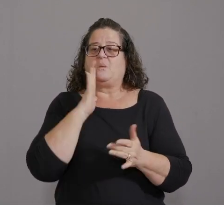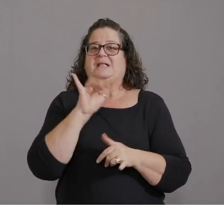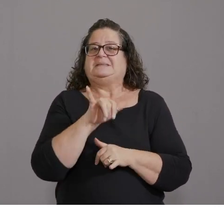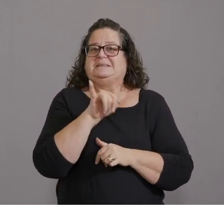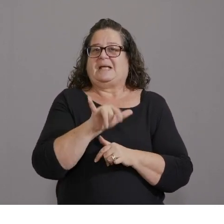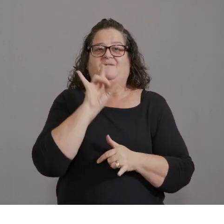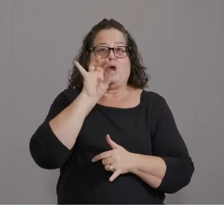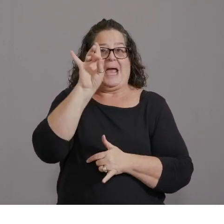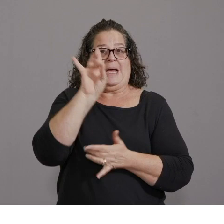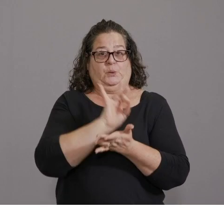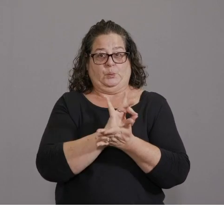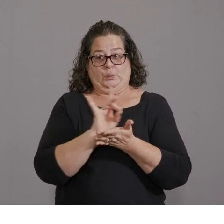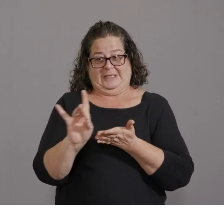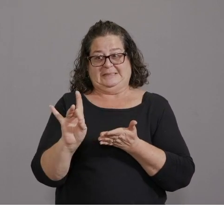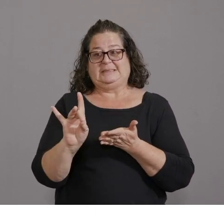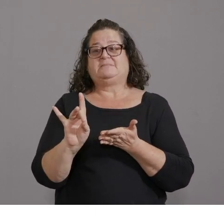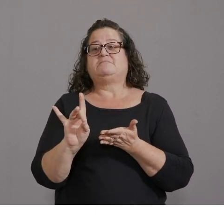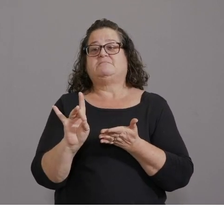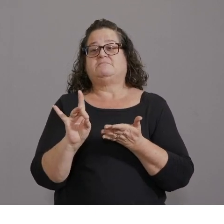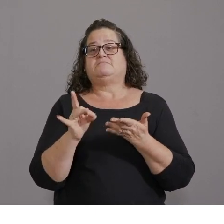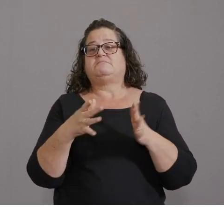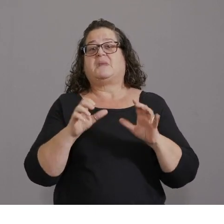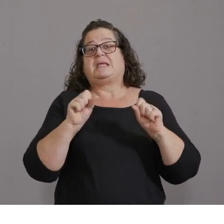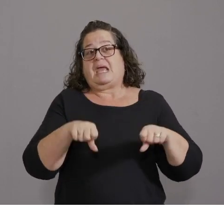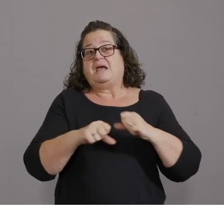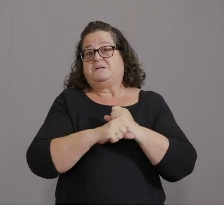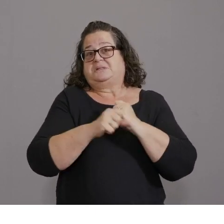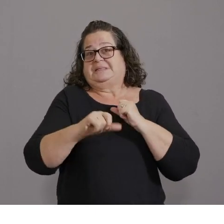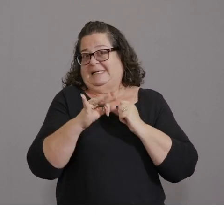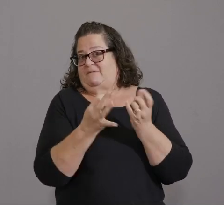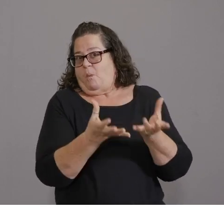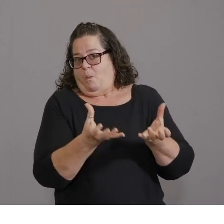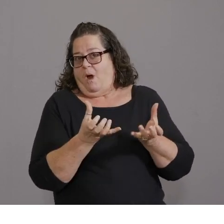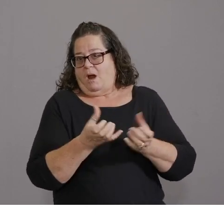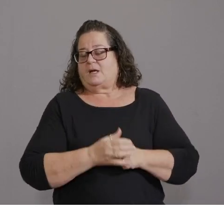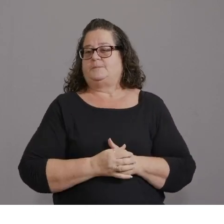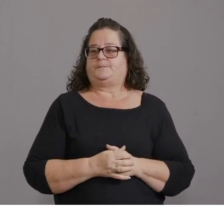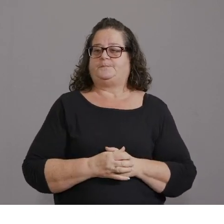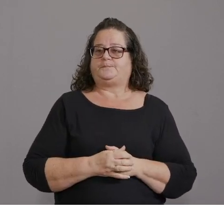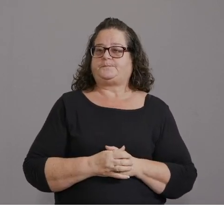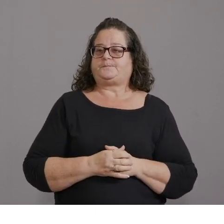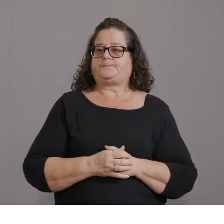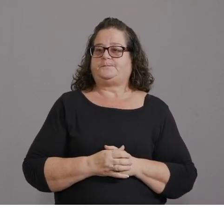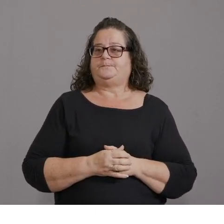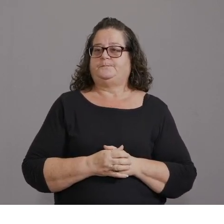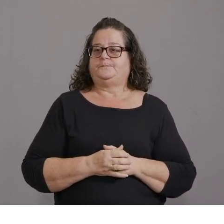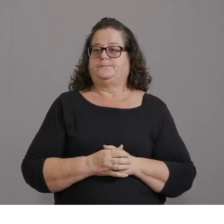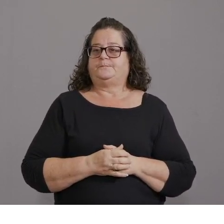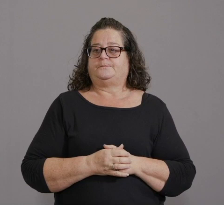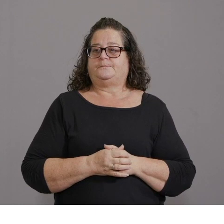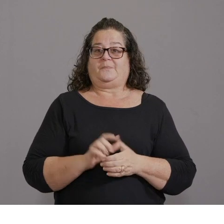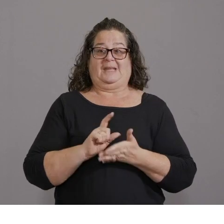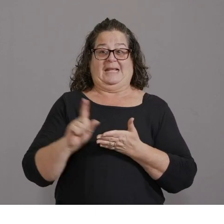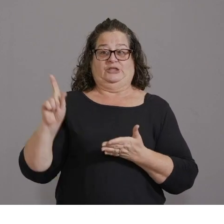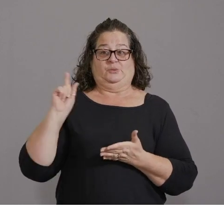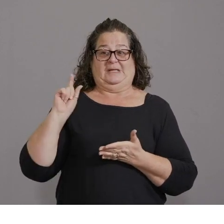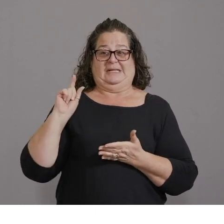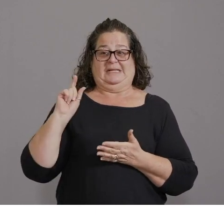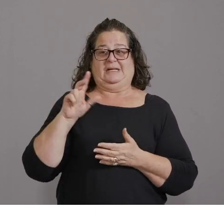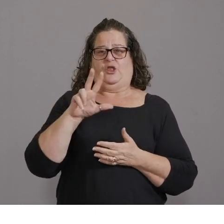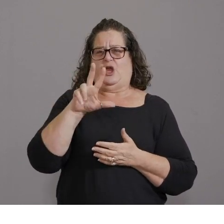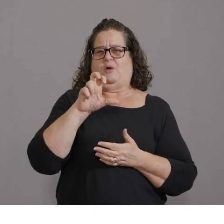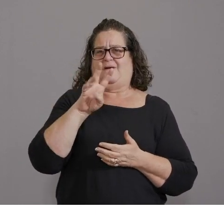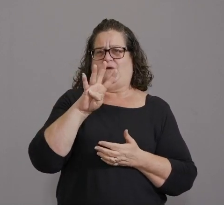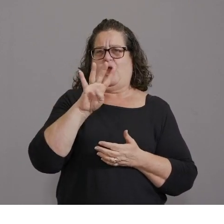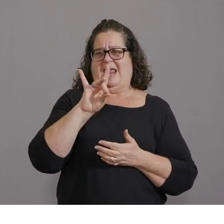an opportunity to extend that. And so as of last week, 348 nurses have